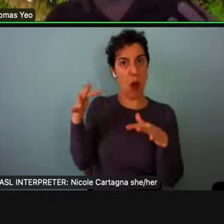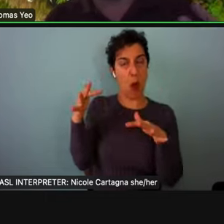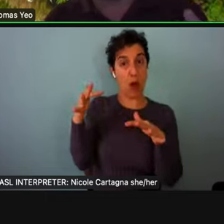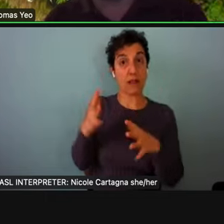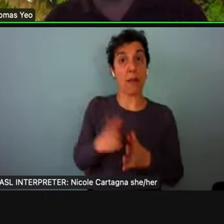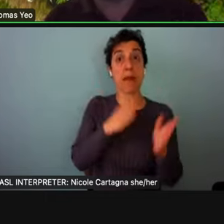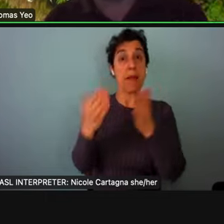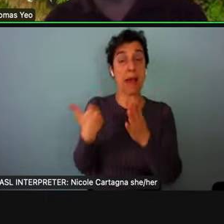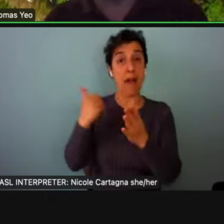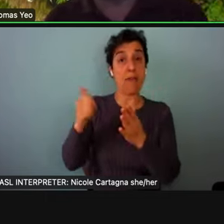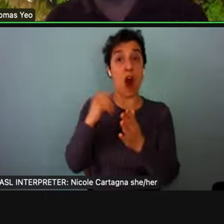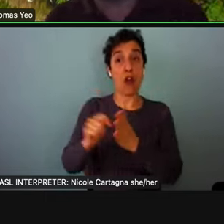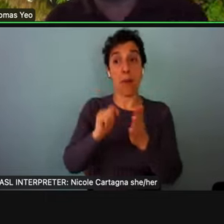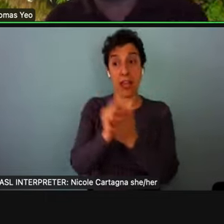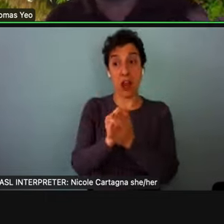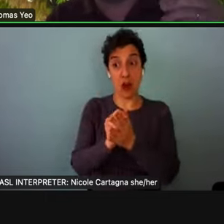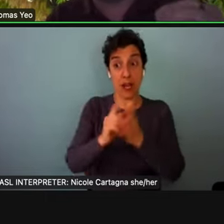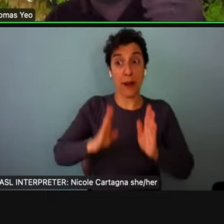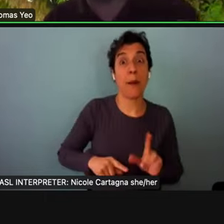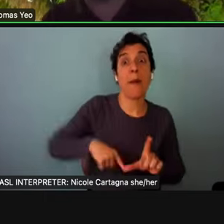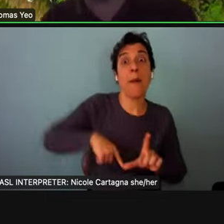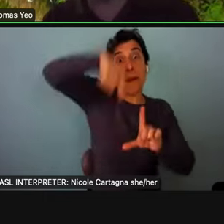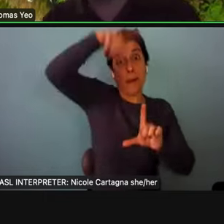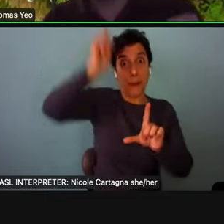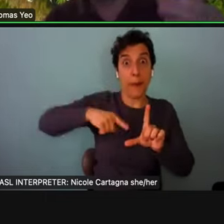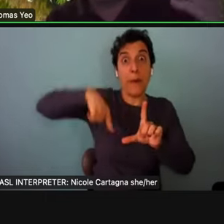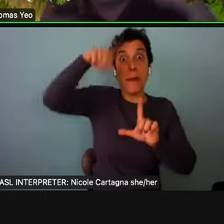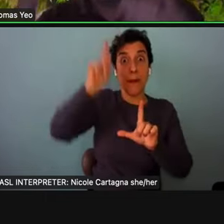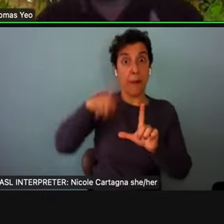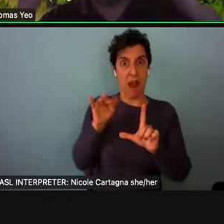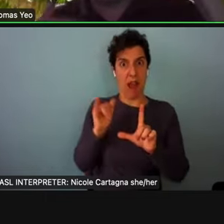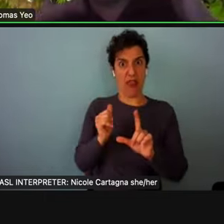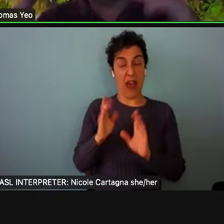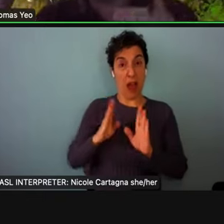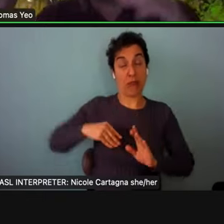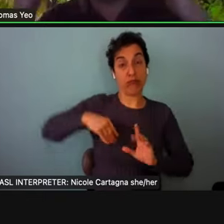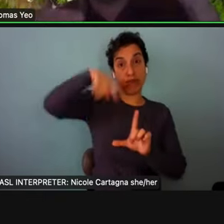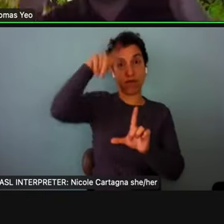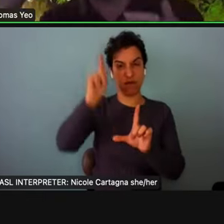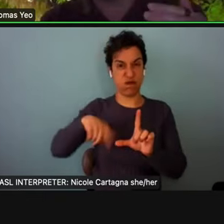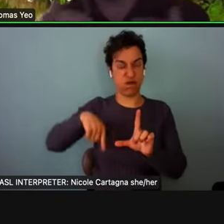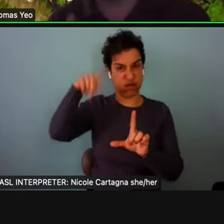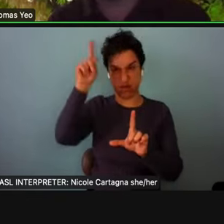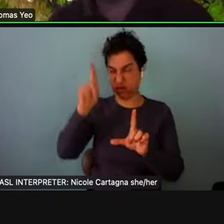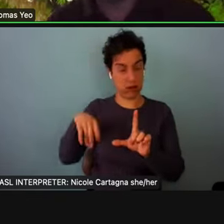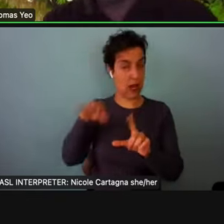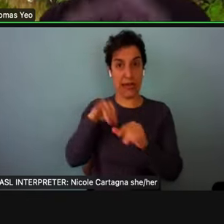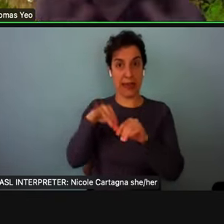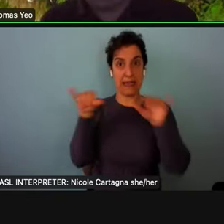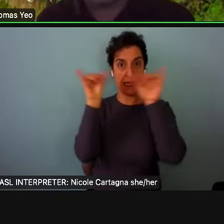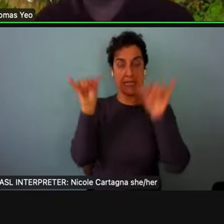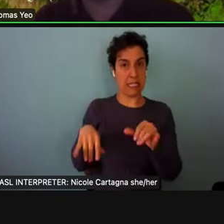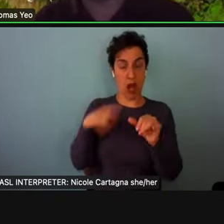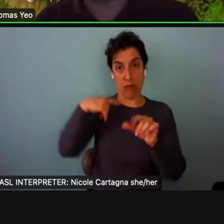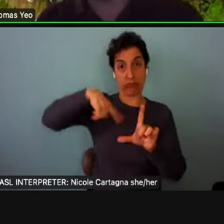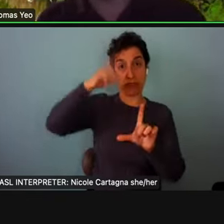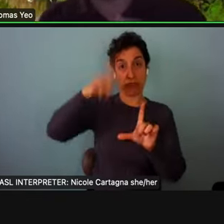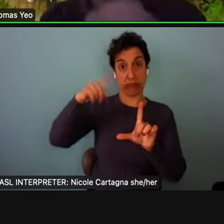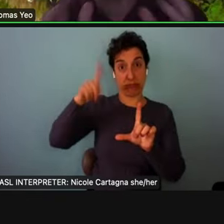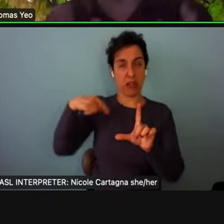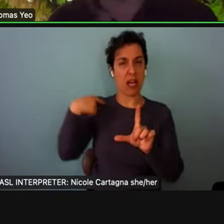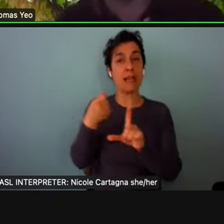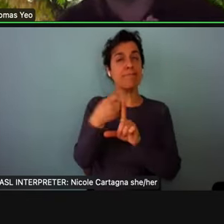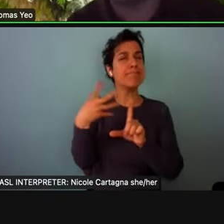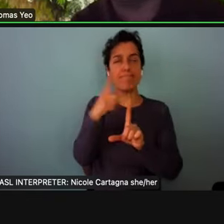is functioning in this high amplitude state, right? And in this state, there are large fluctuations in the systems. I won't go into the details,